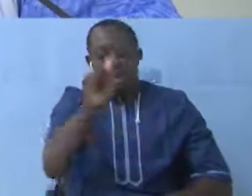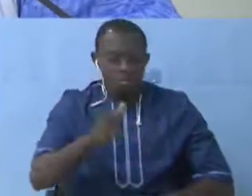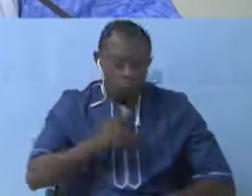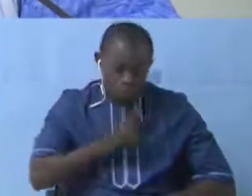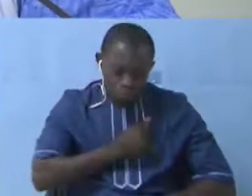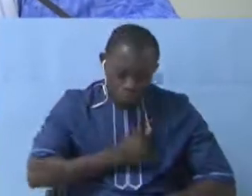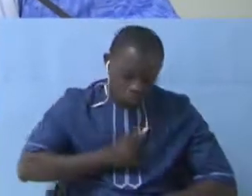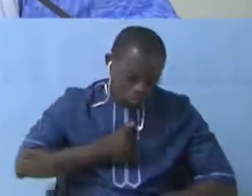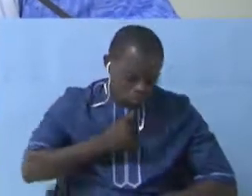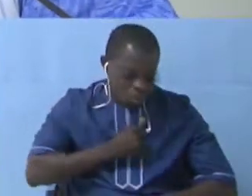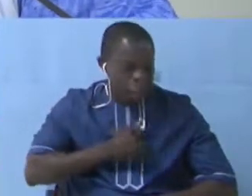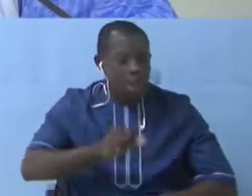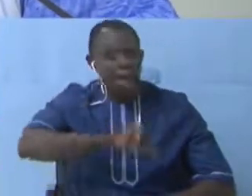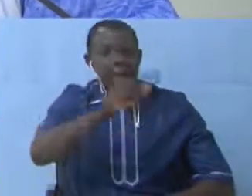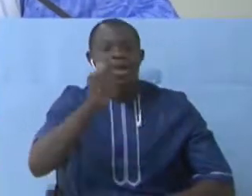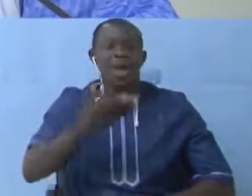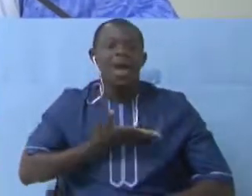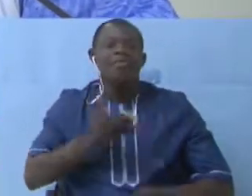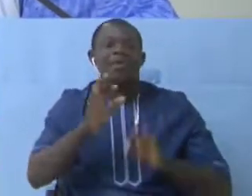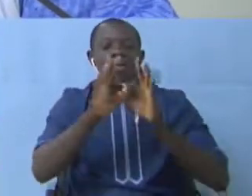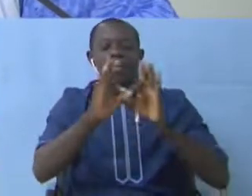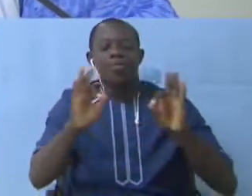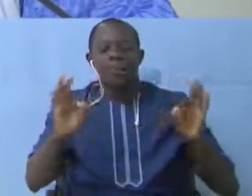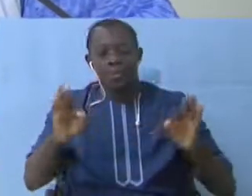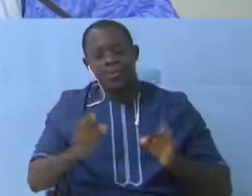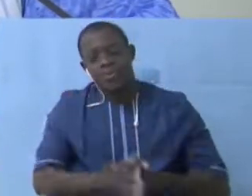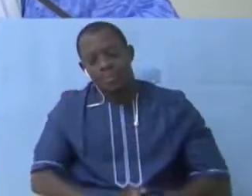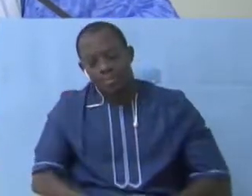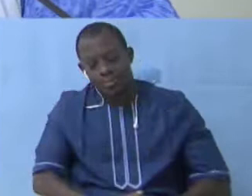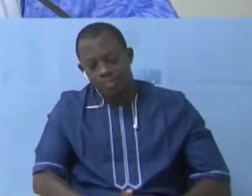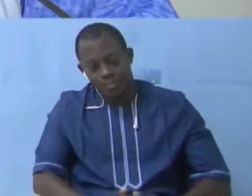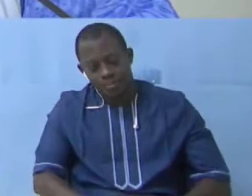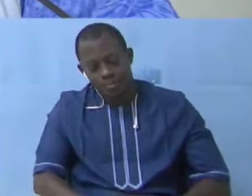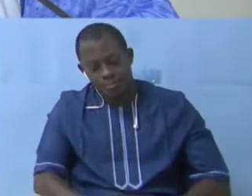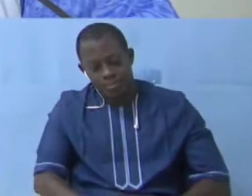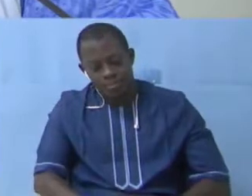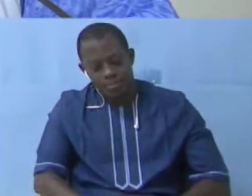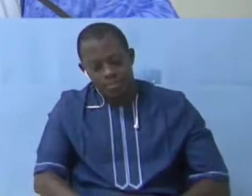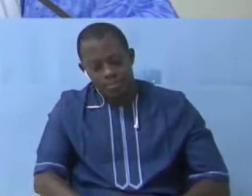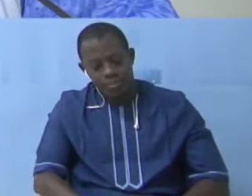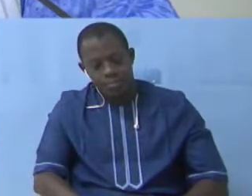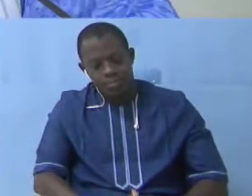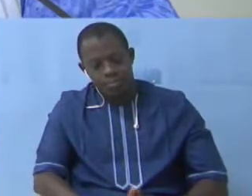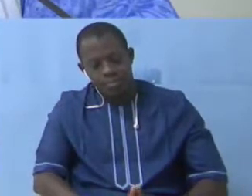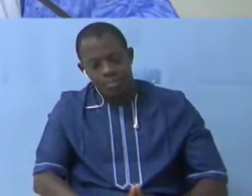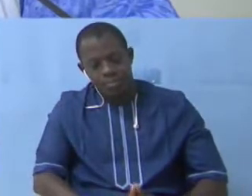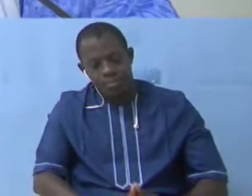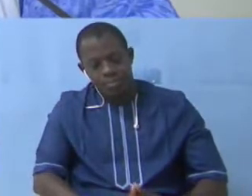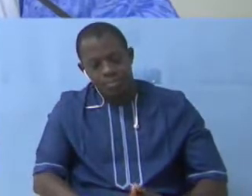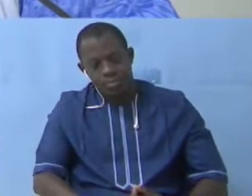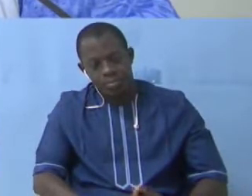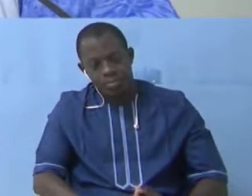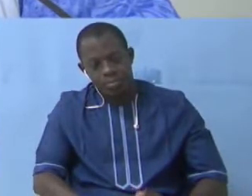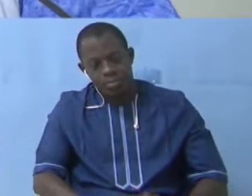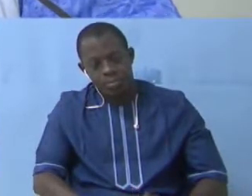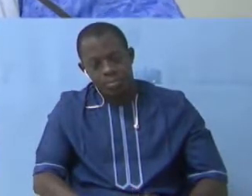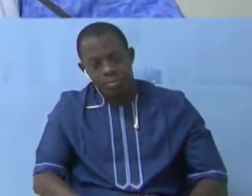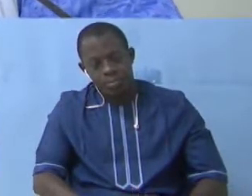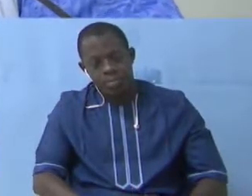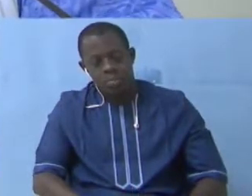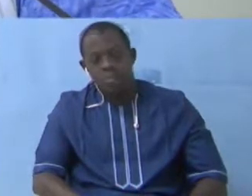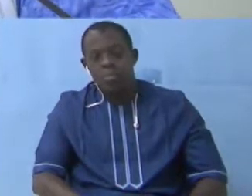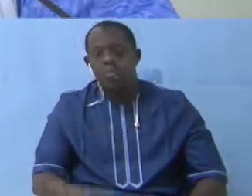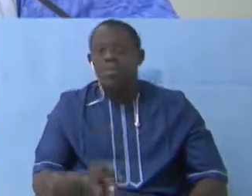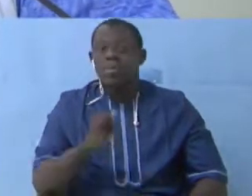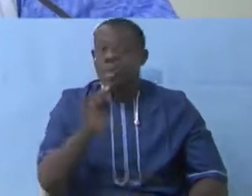ak jàmm and to bring peace and harmony for the people. loolu war nañ la ci